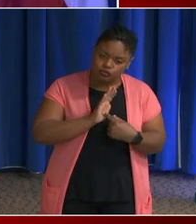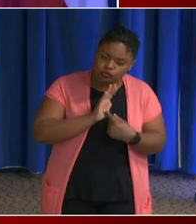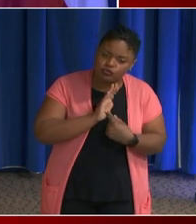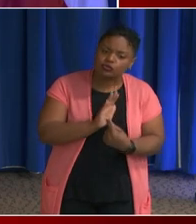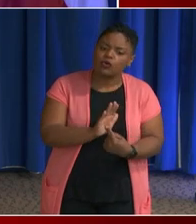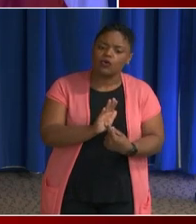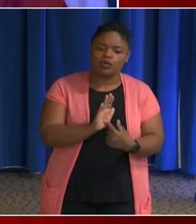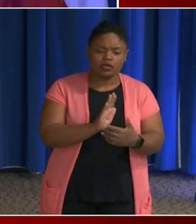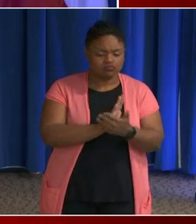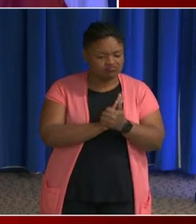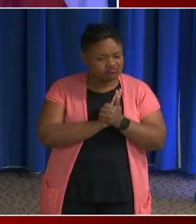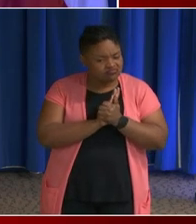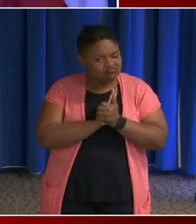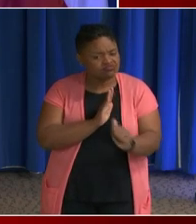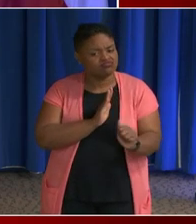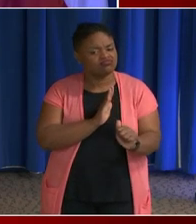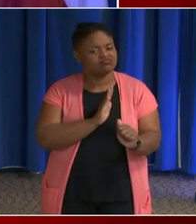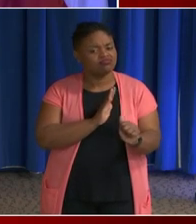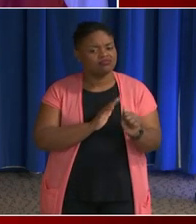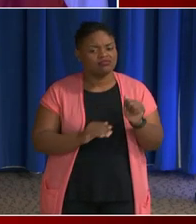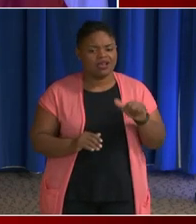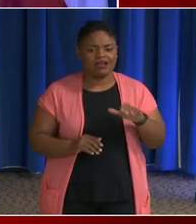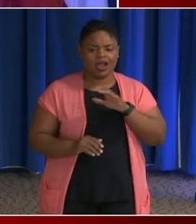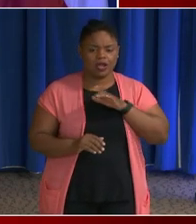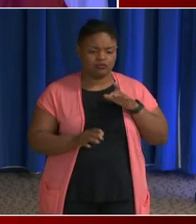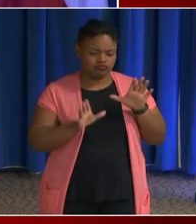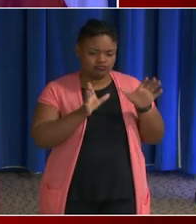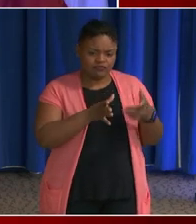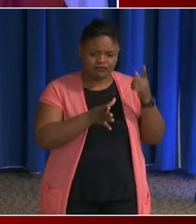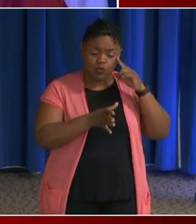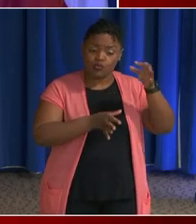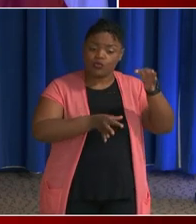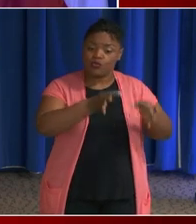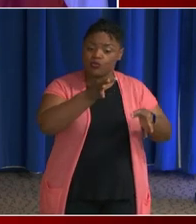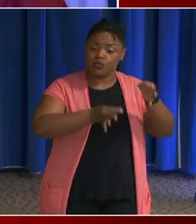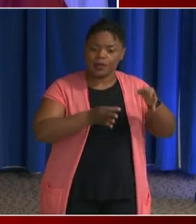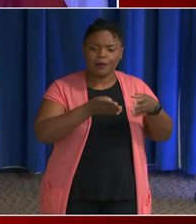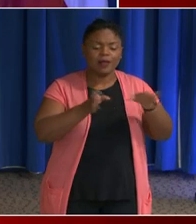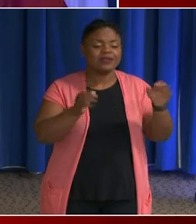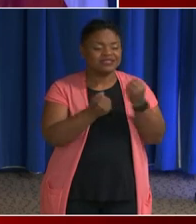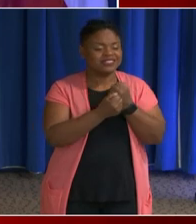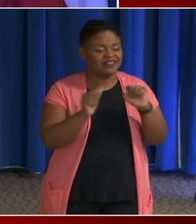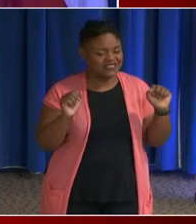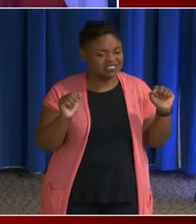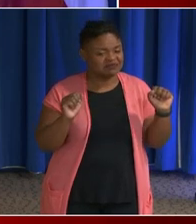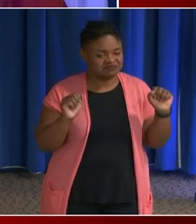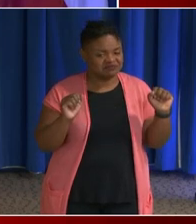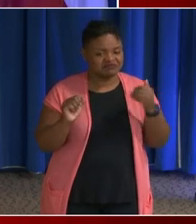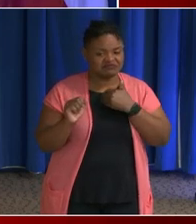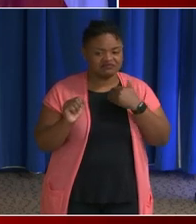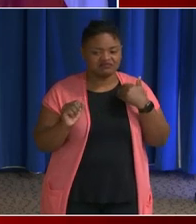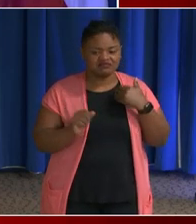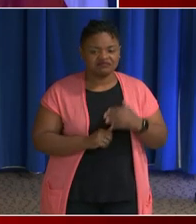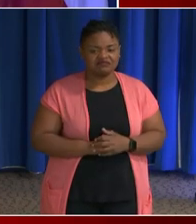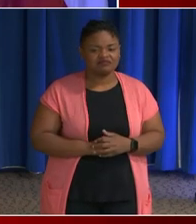expertise that is in the Committee on Judiciary and Public Safety with regard to ideas. Is this happening too quickly, though?